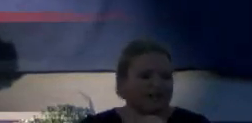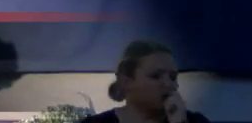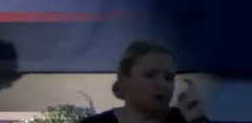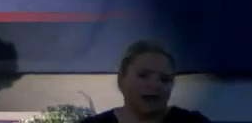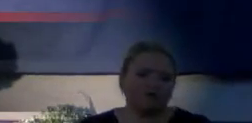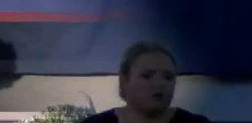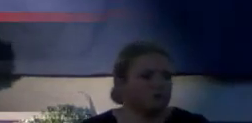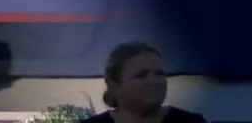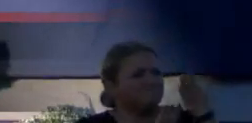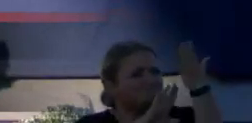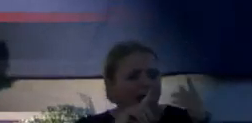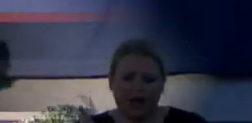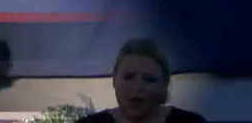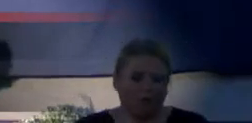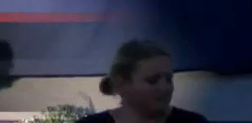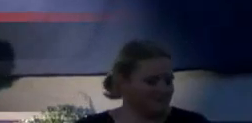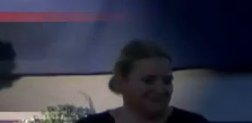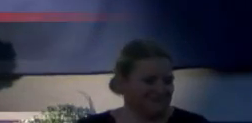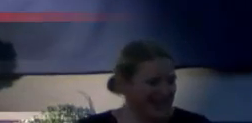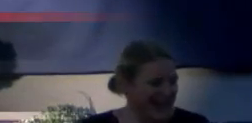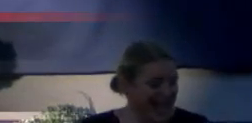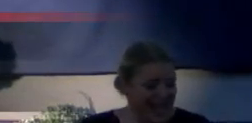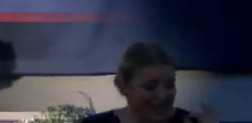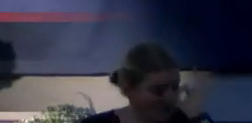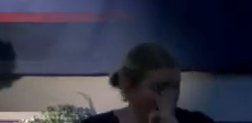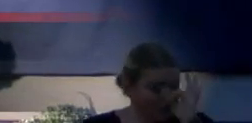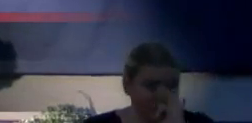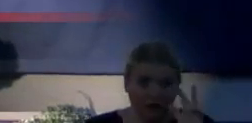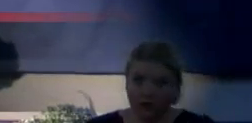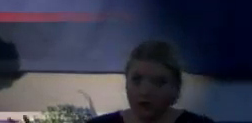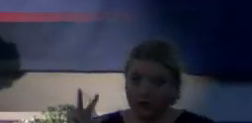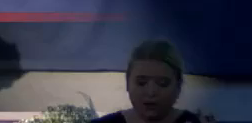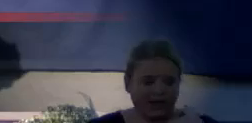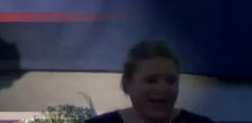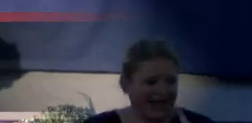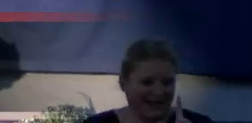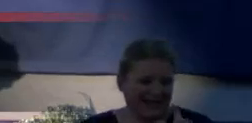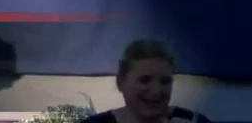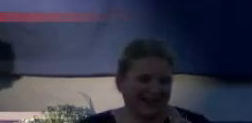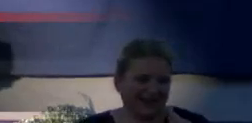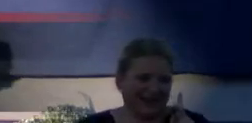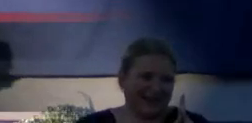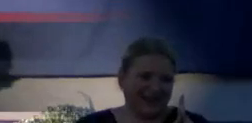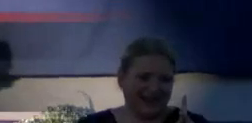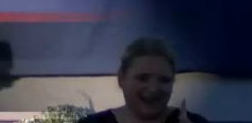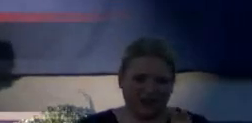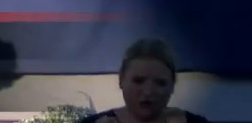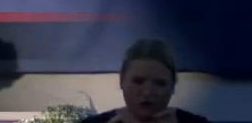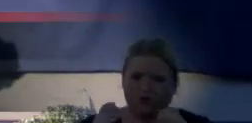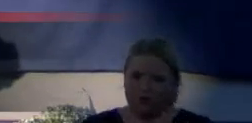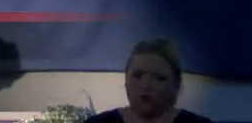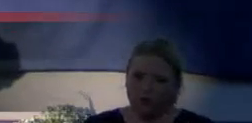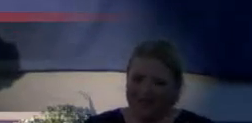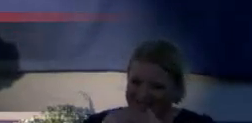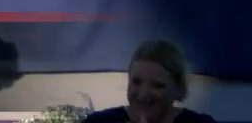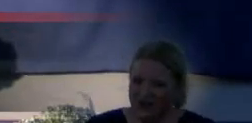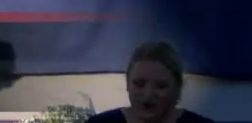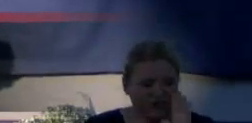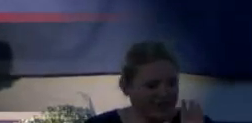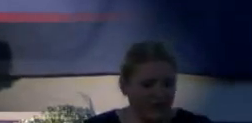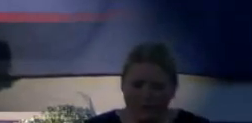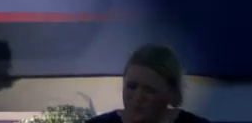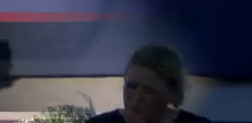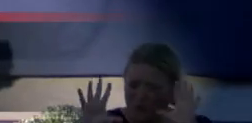alone. Just like how, as lost freshmen, we had the Link Crew leaders in their traffic-stopping neon shirts to guide us through